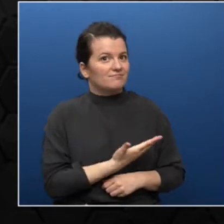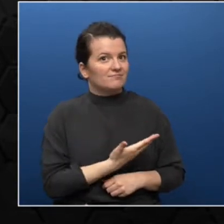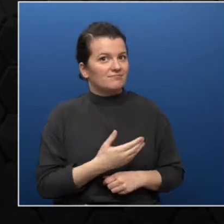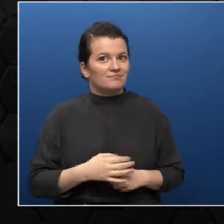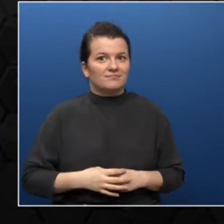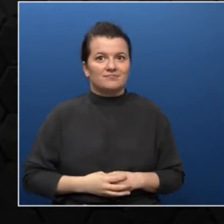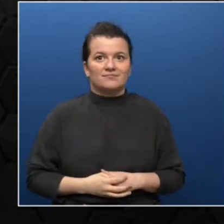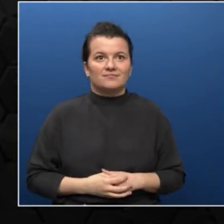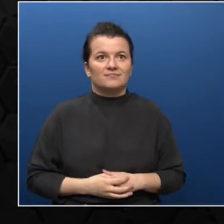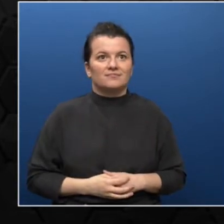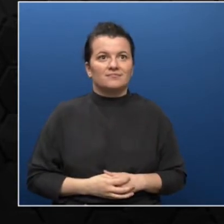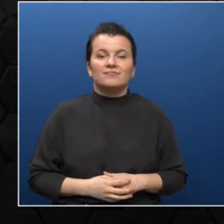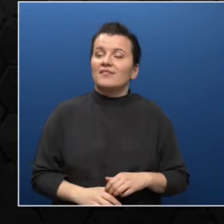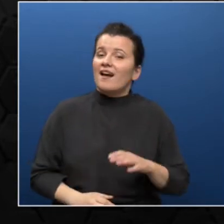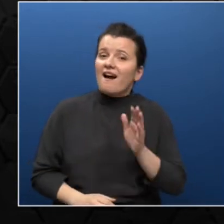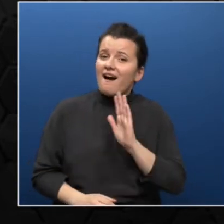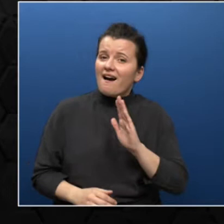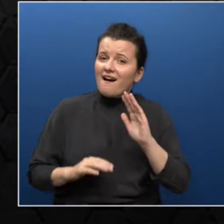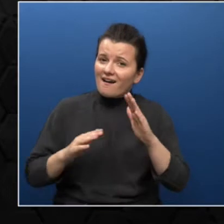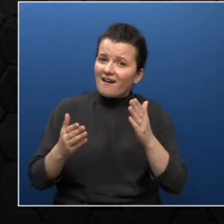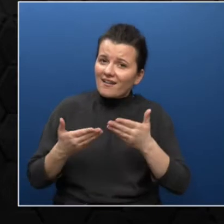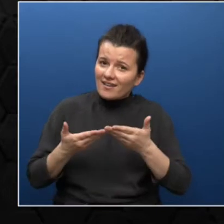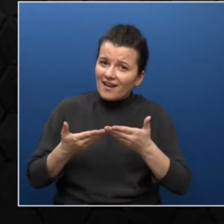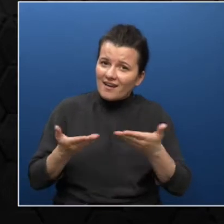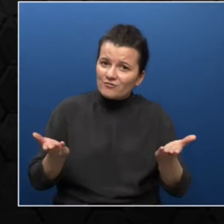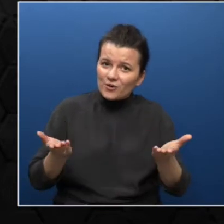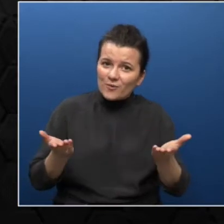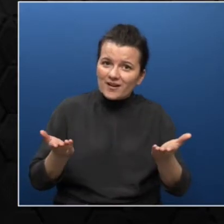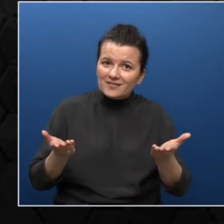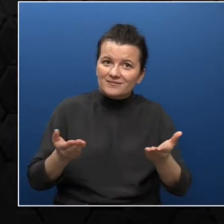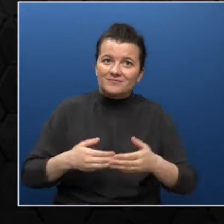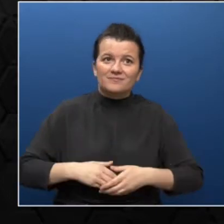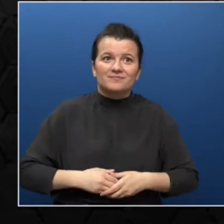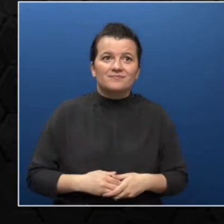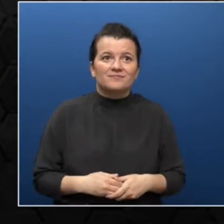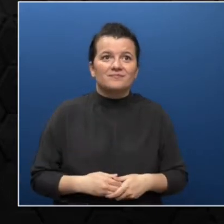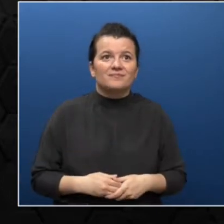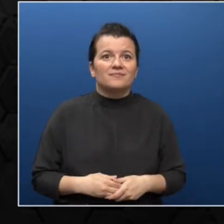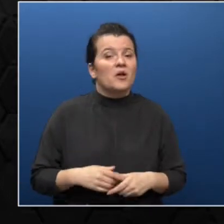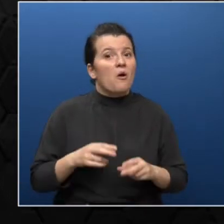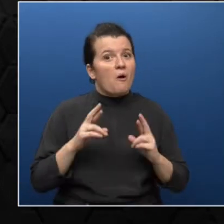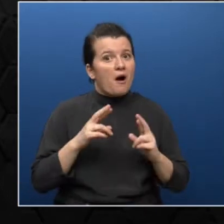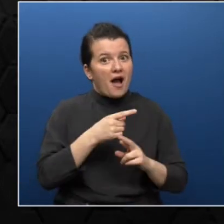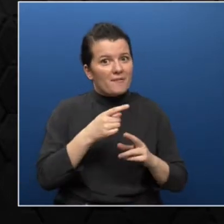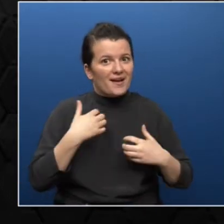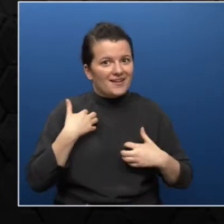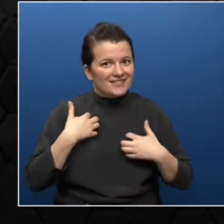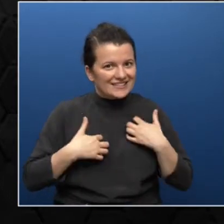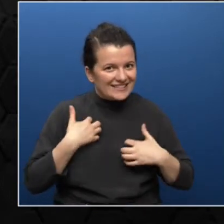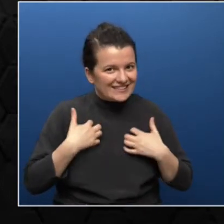Hi everyone. I hope you are as excited as I am to be here.